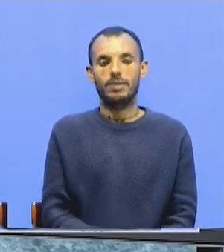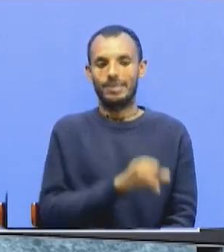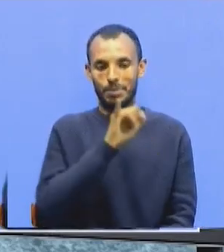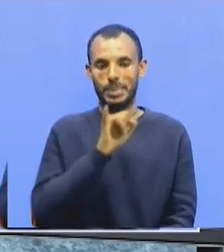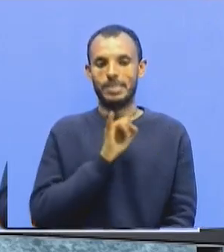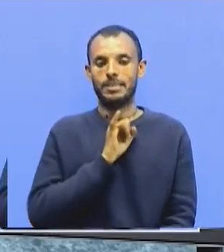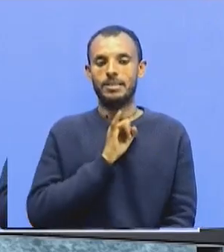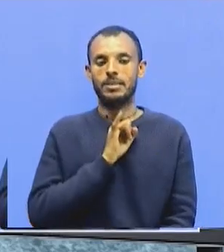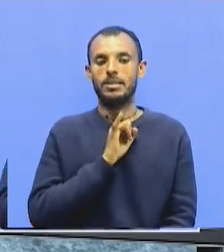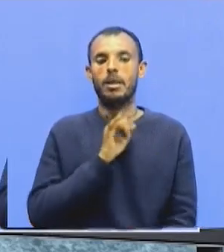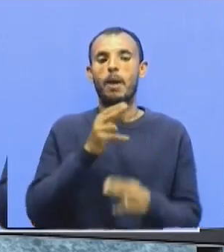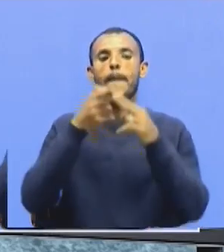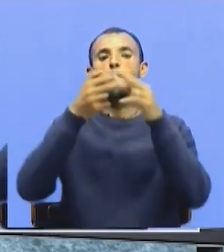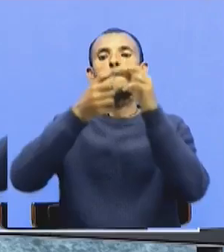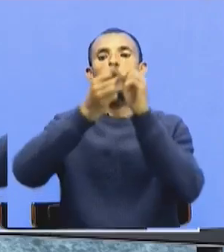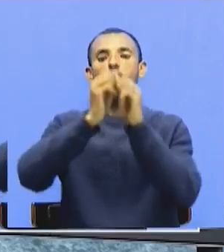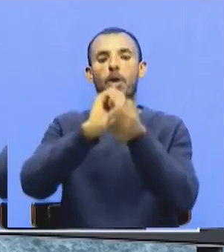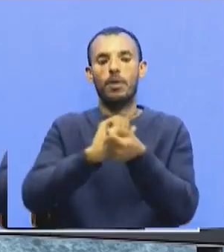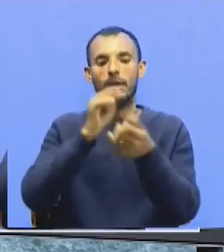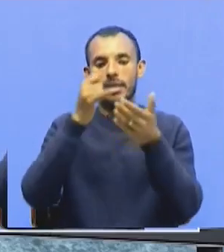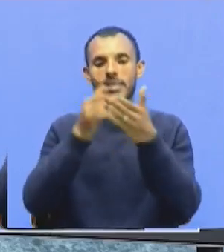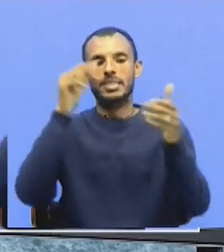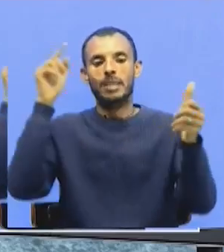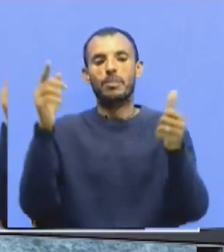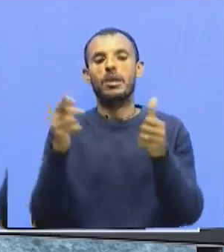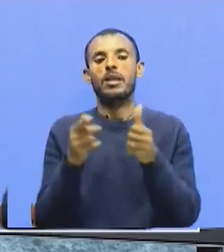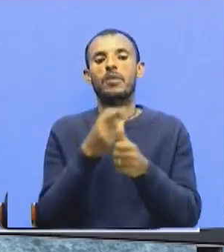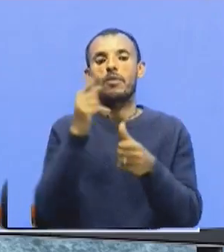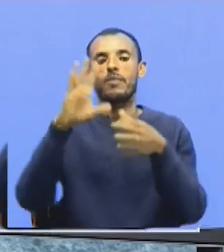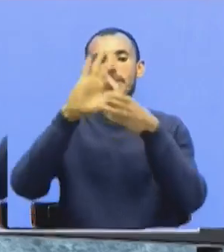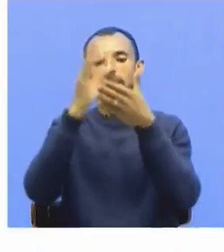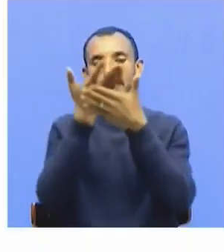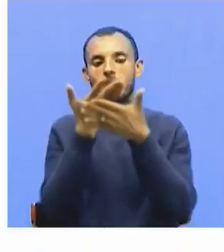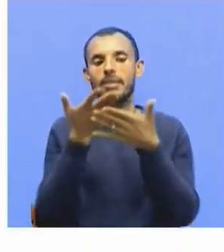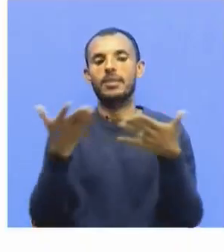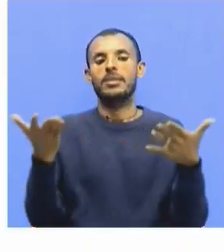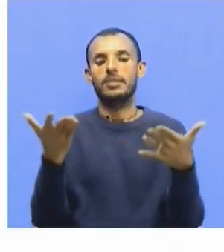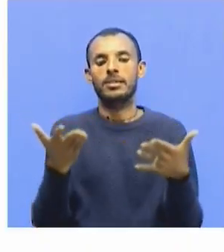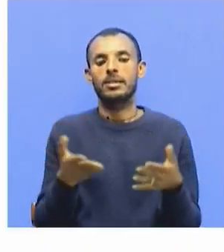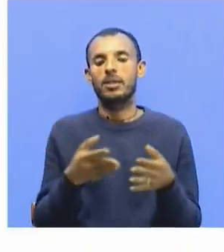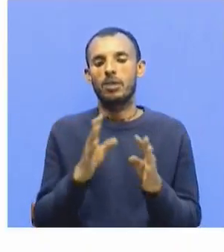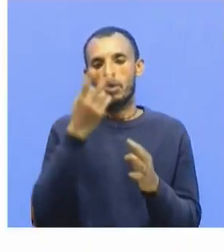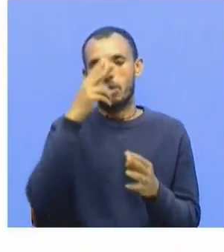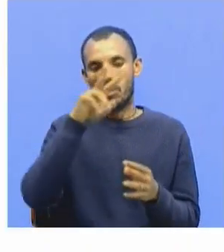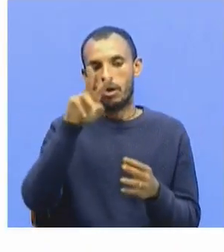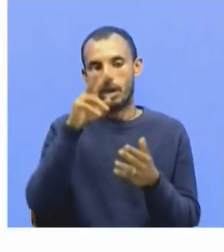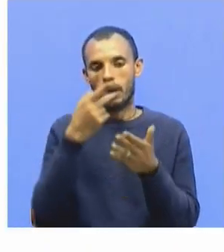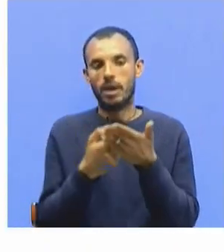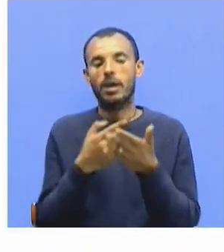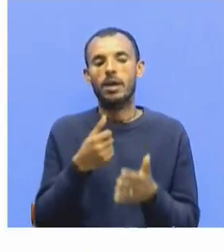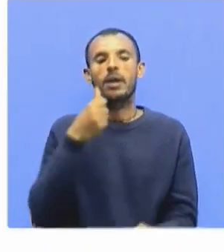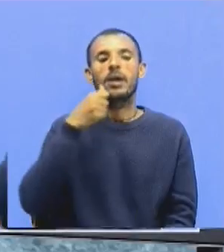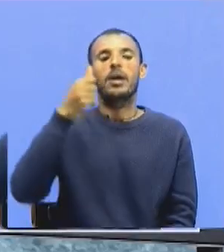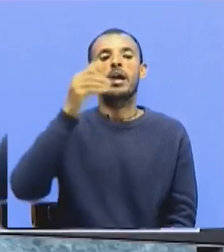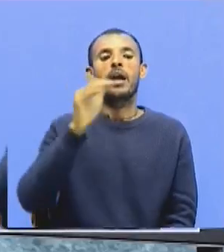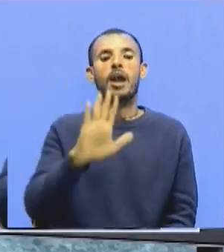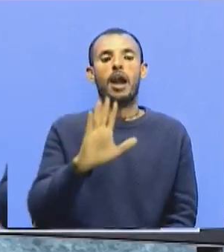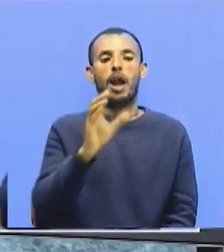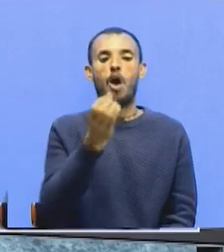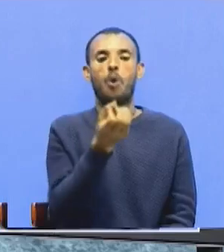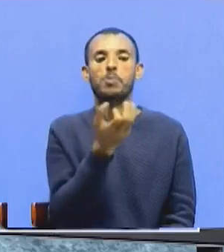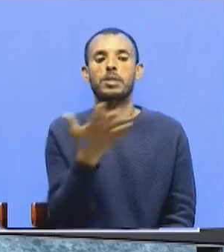Subject, pronoun. It's the beginning of the sentence. Look here, her. This is objective